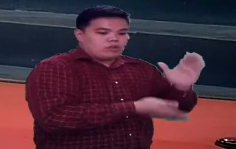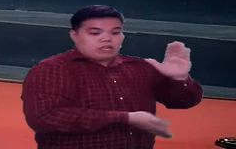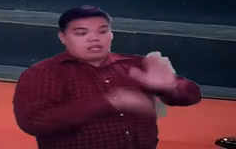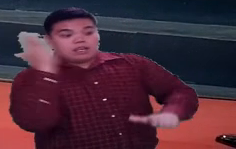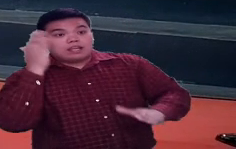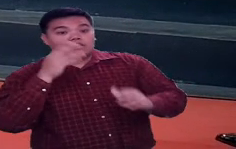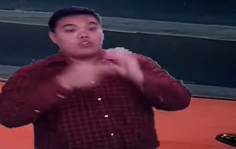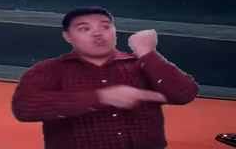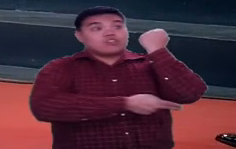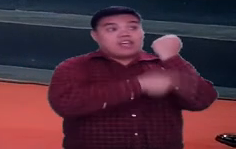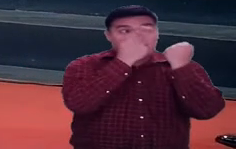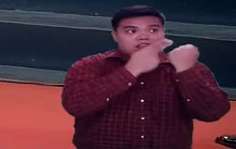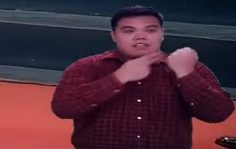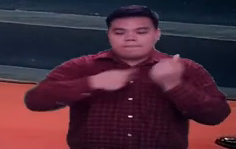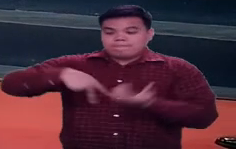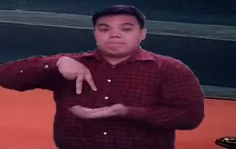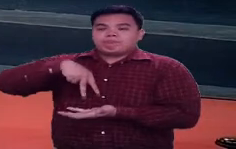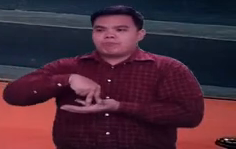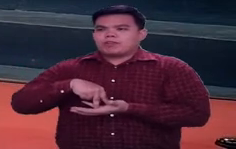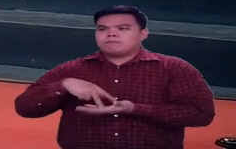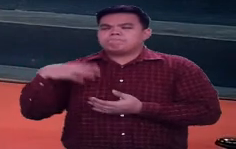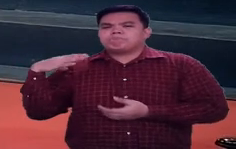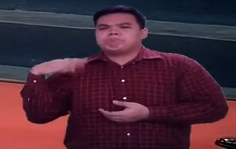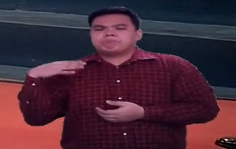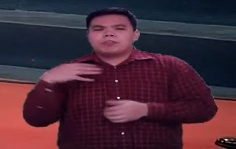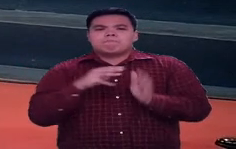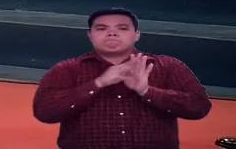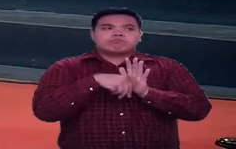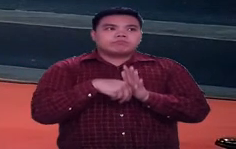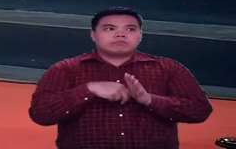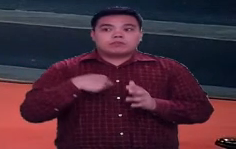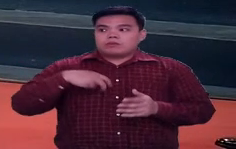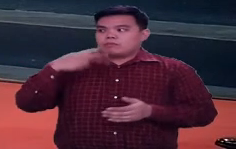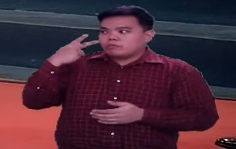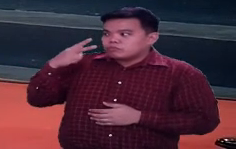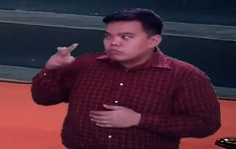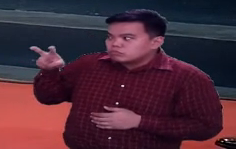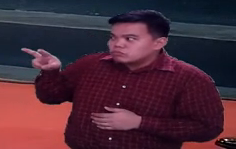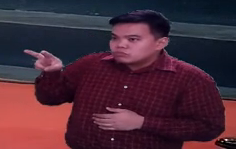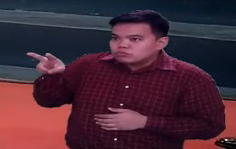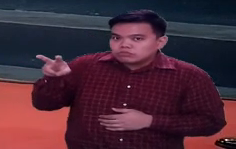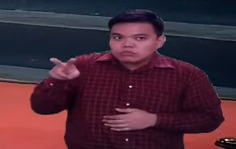hotel, and we stood there for a few minutes, and he looked around.